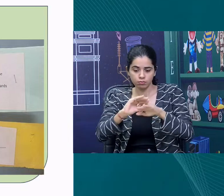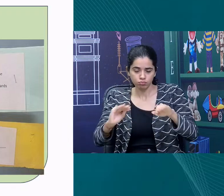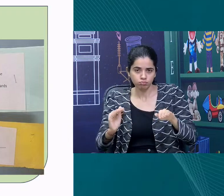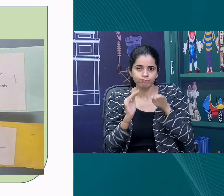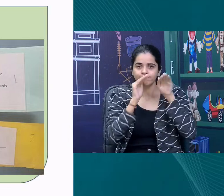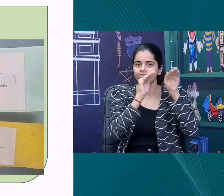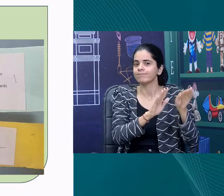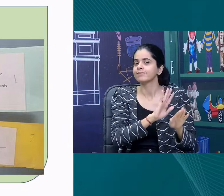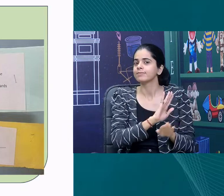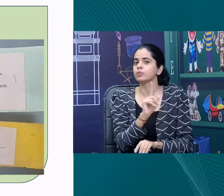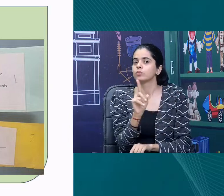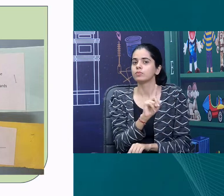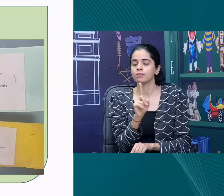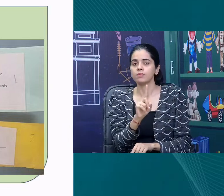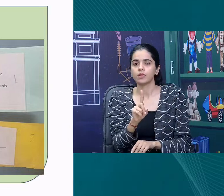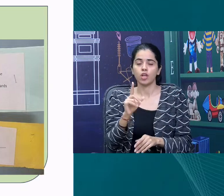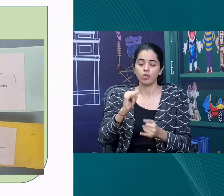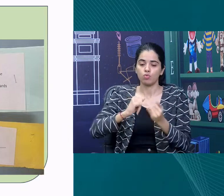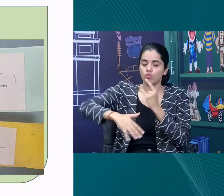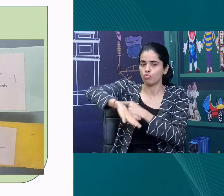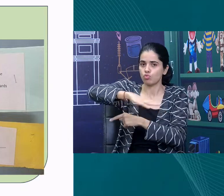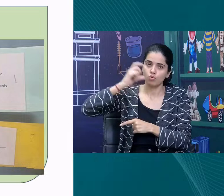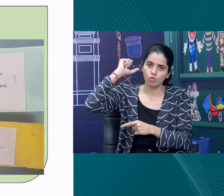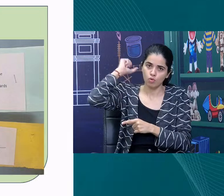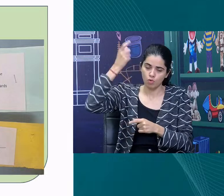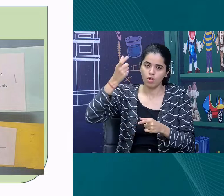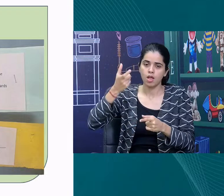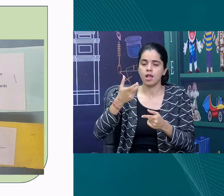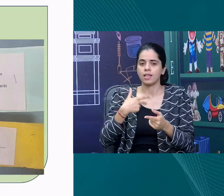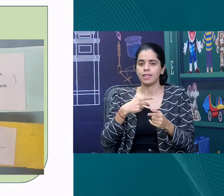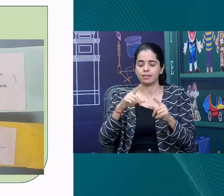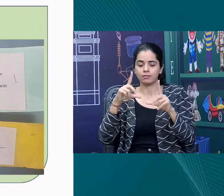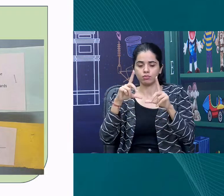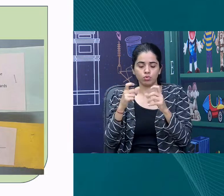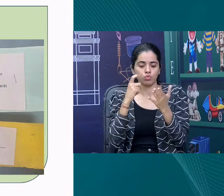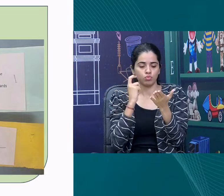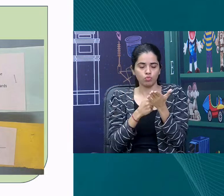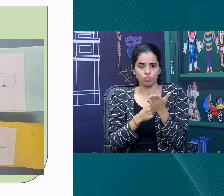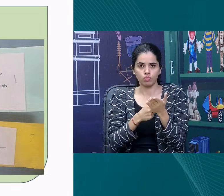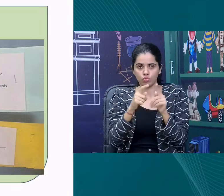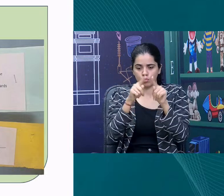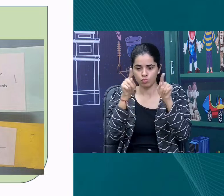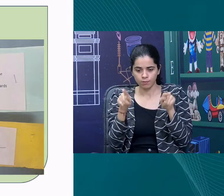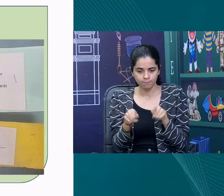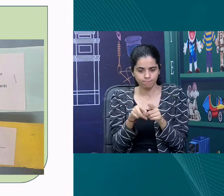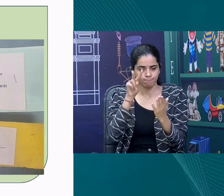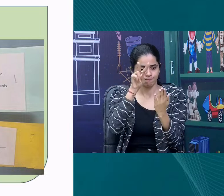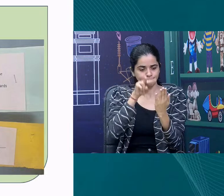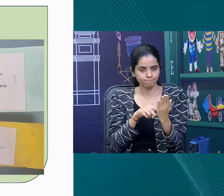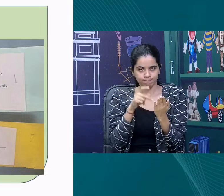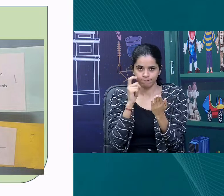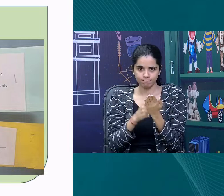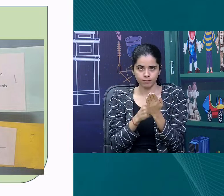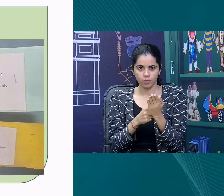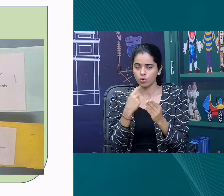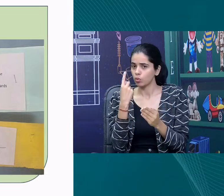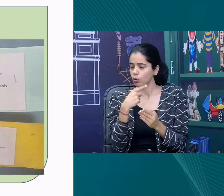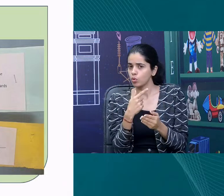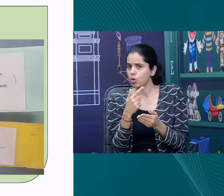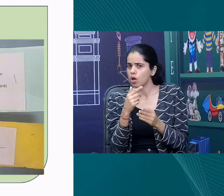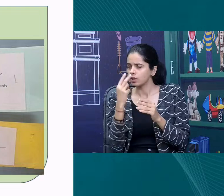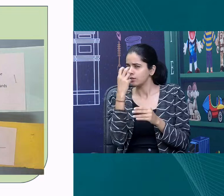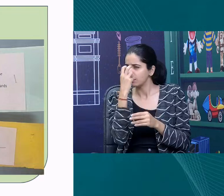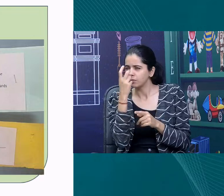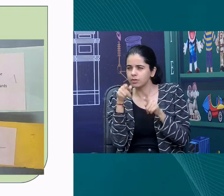the board or in the middle, under each group there has an instruction card, and children read the instructions. The ones who can't read,